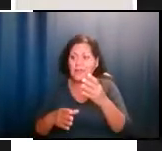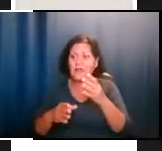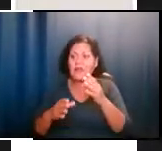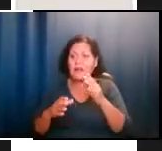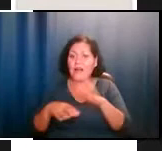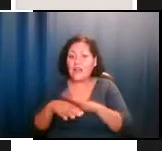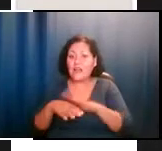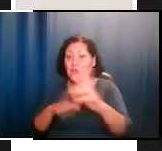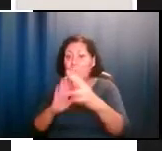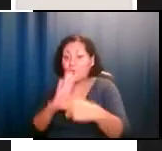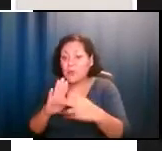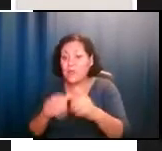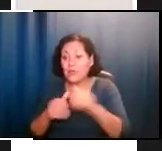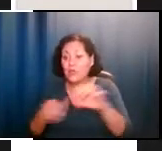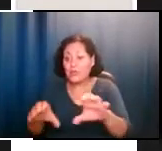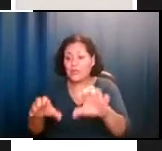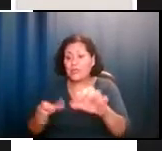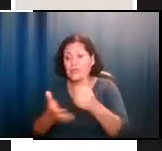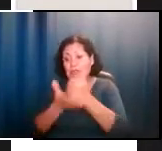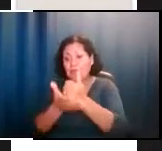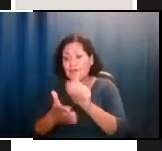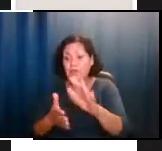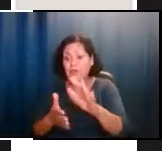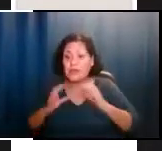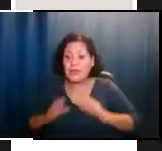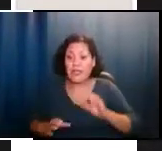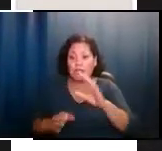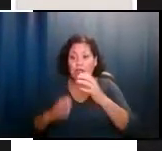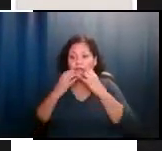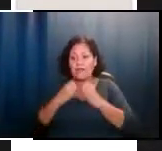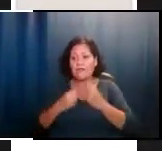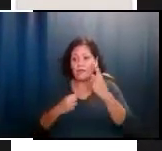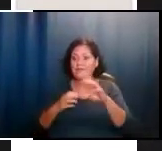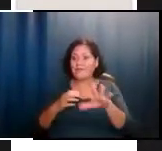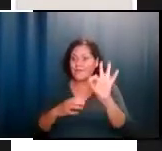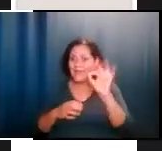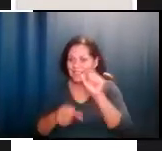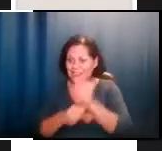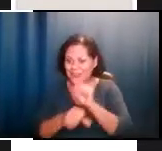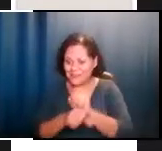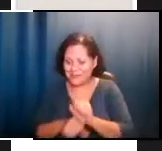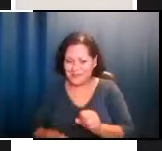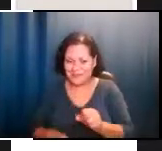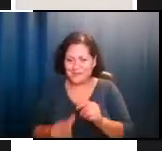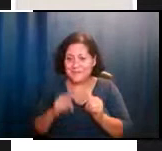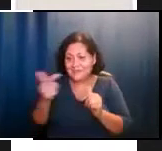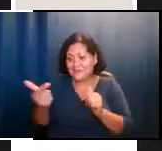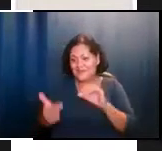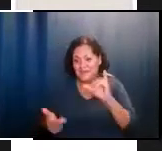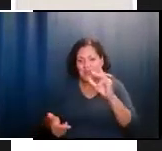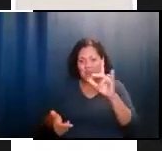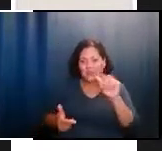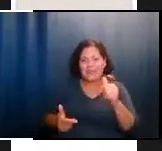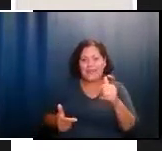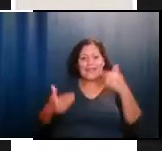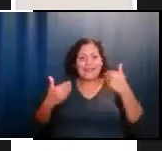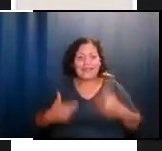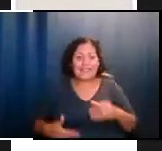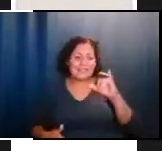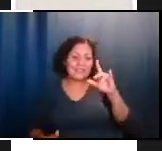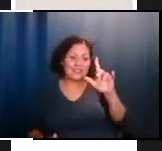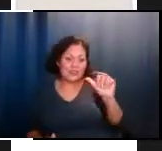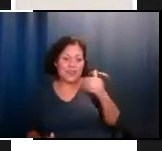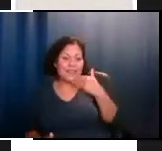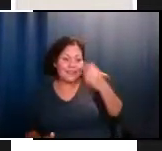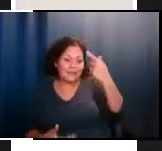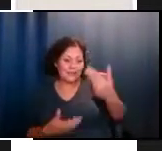your client, your loved one, get a job. Julia. This is Julia. Thank you for joining us